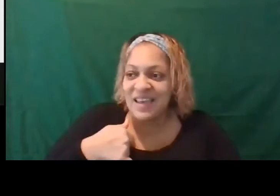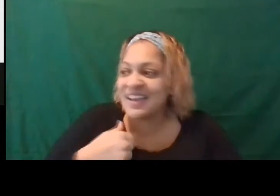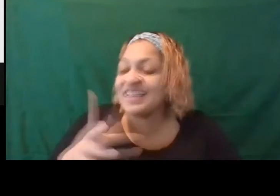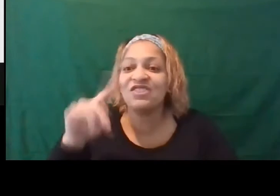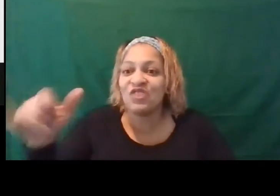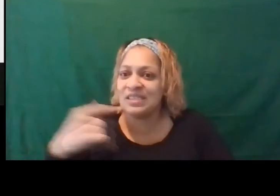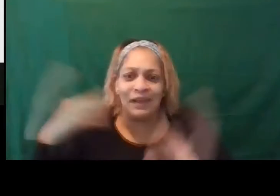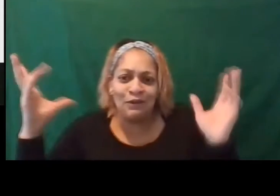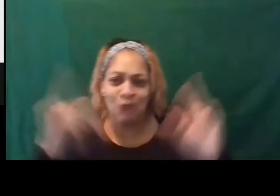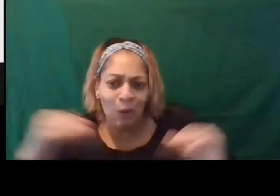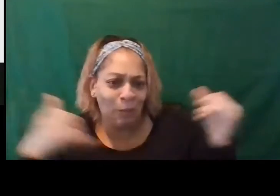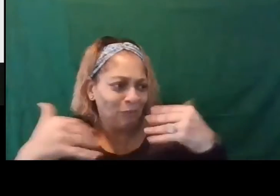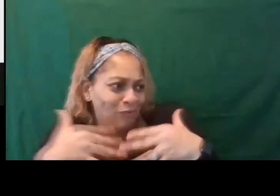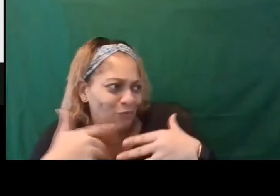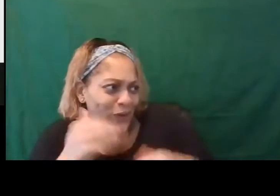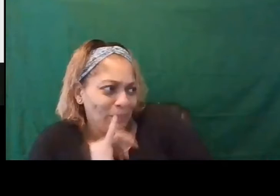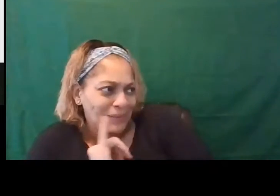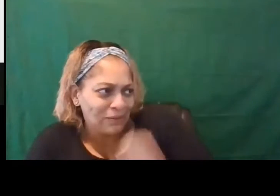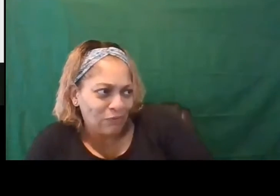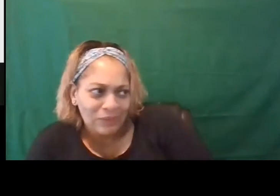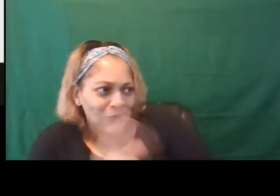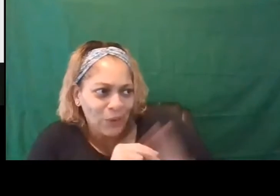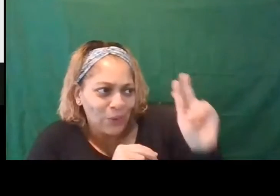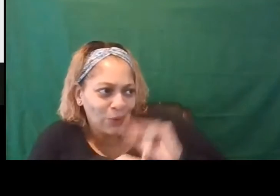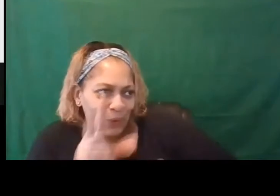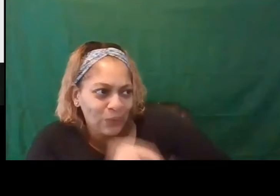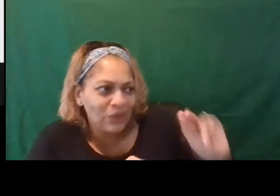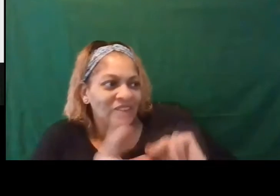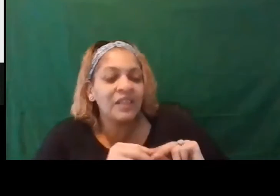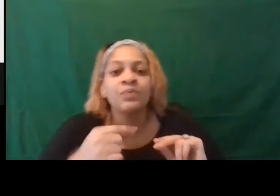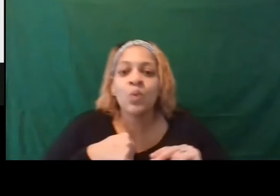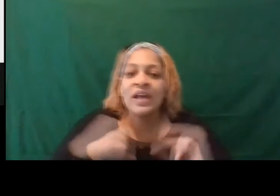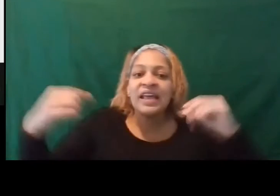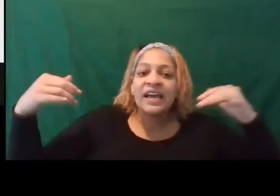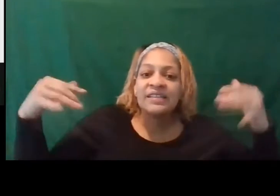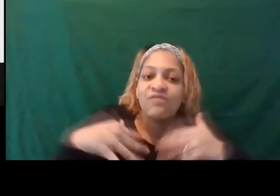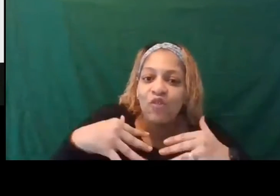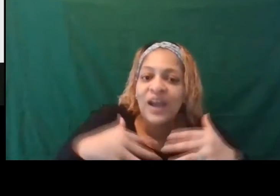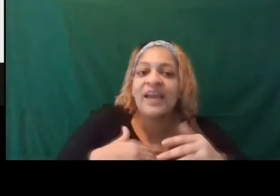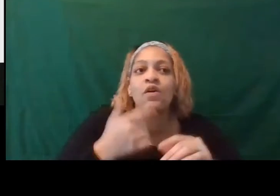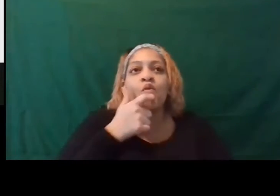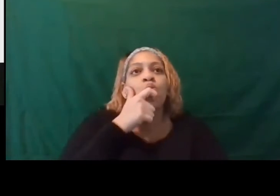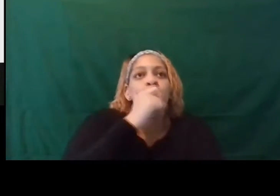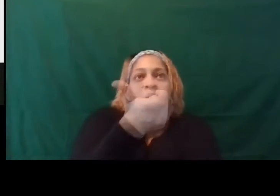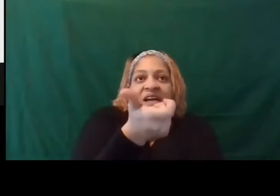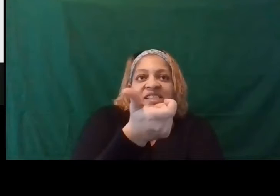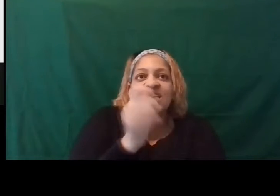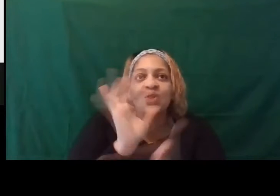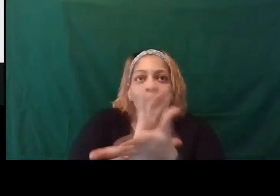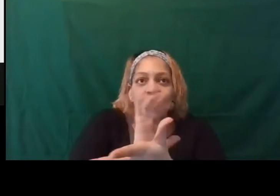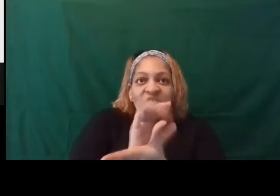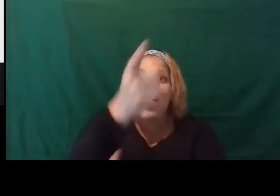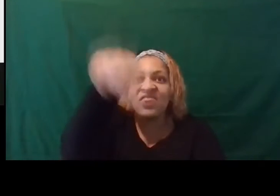I'm scared myself. No. We're terrified of even watching a movie where people are facing